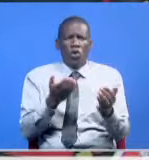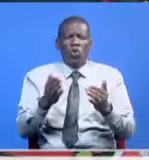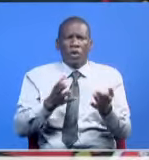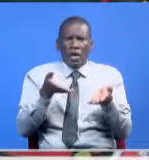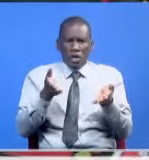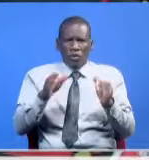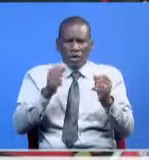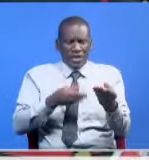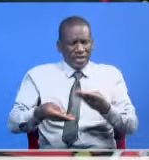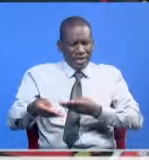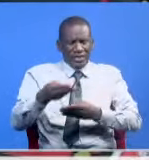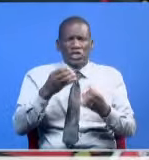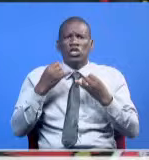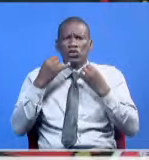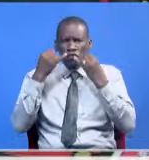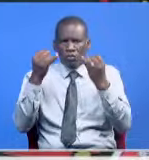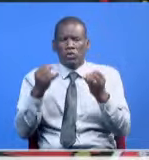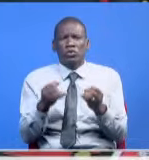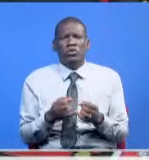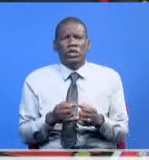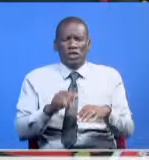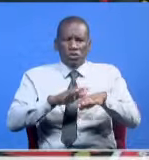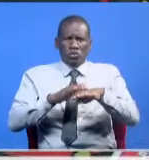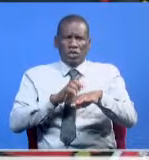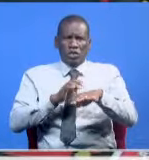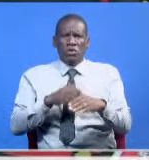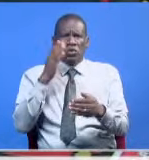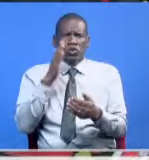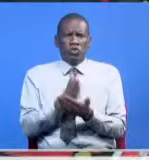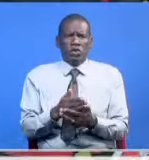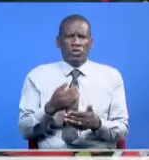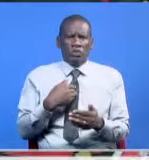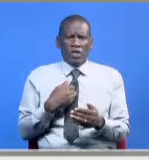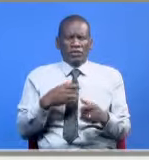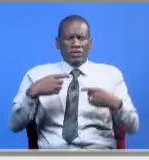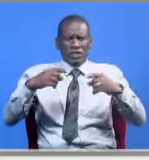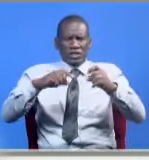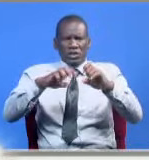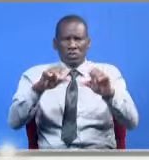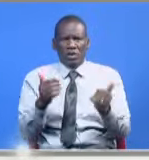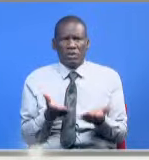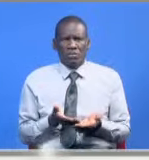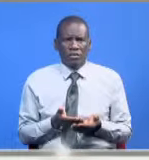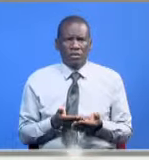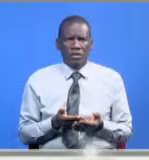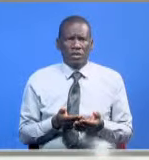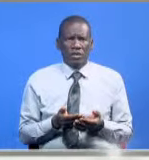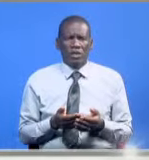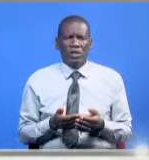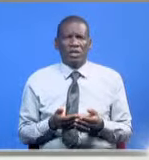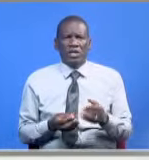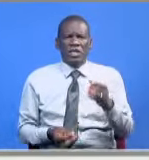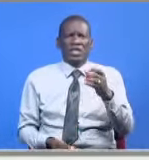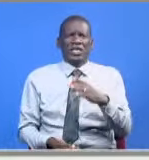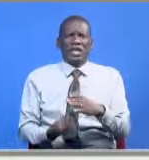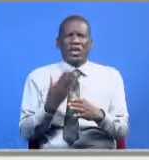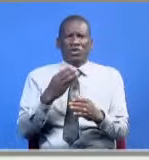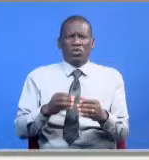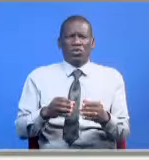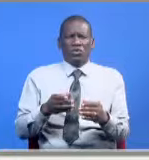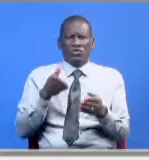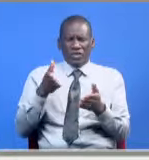can exchange information and ideas, and we have really registered a lot of success. The launch of the JTTF